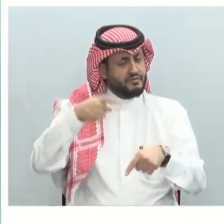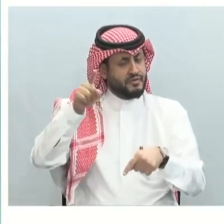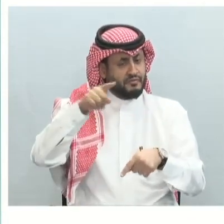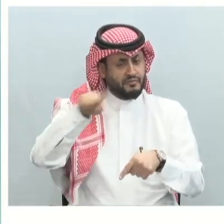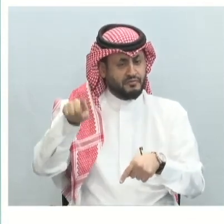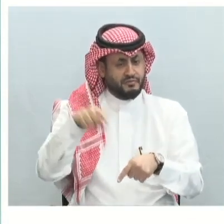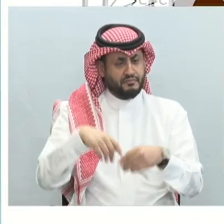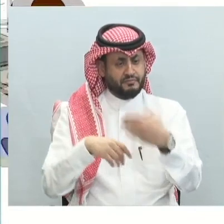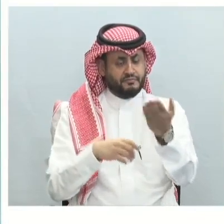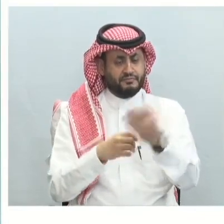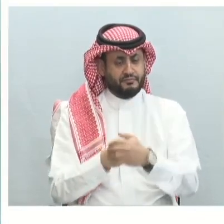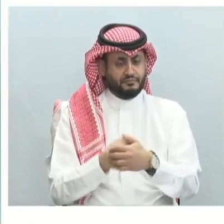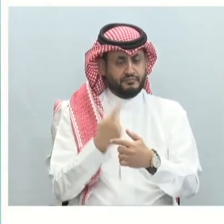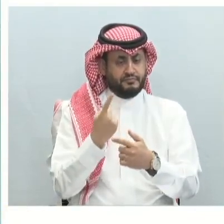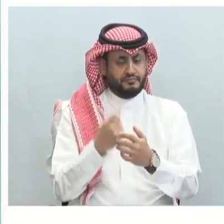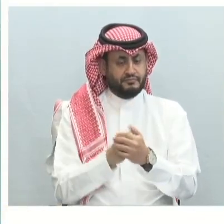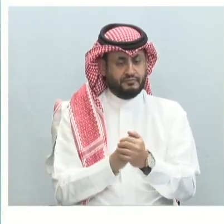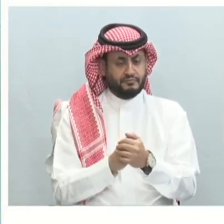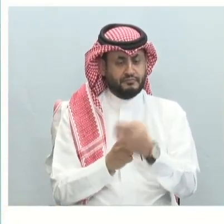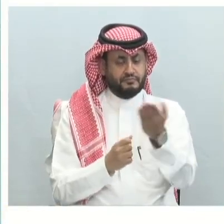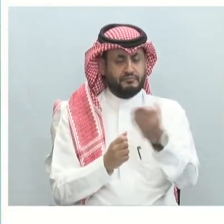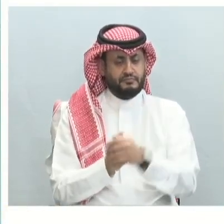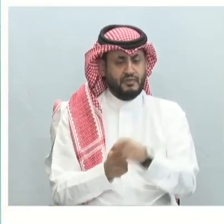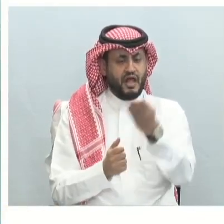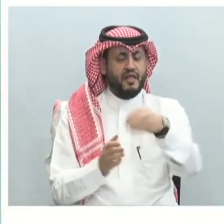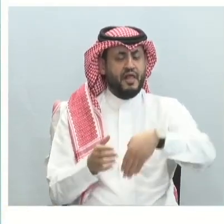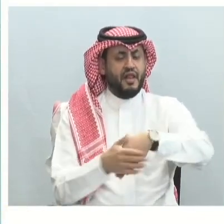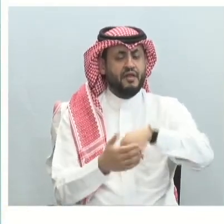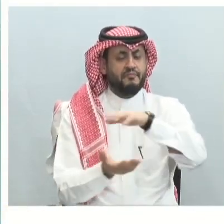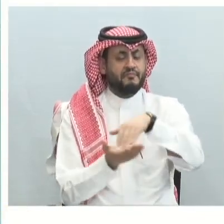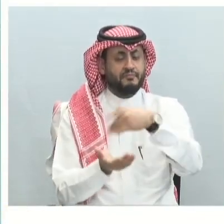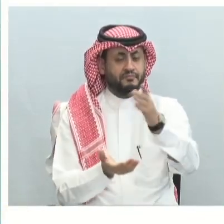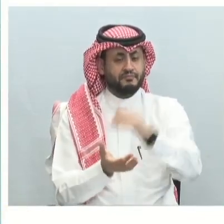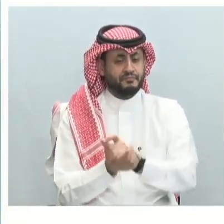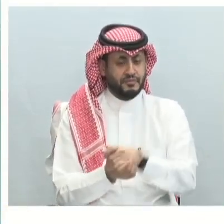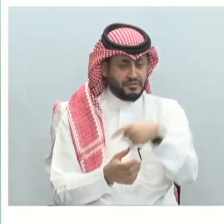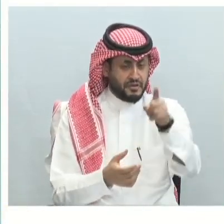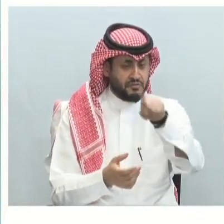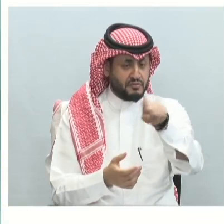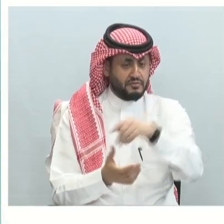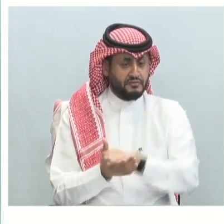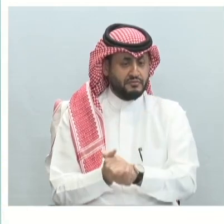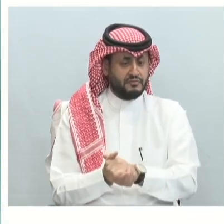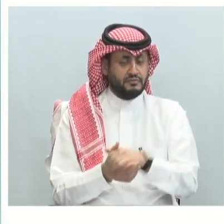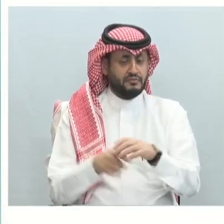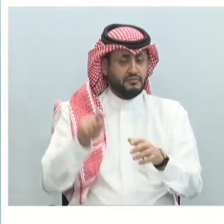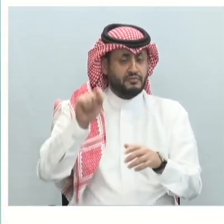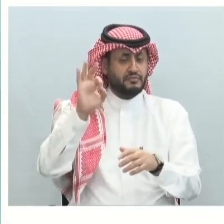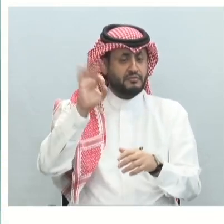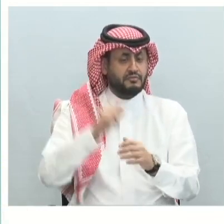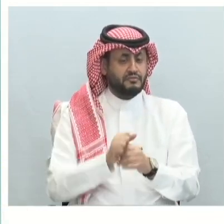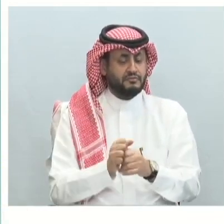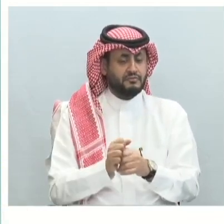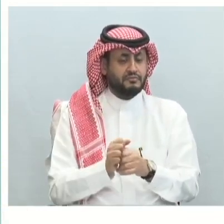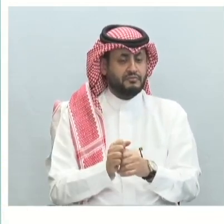or false. So number one, I'm playing football. What do you think? Is it T or F,